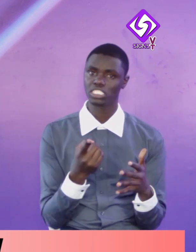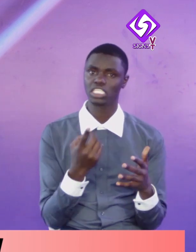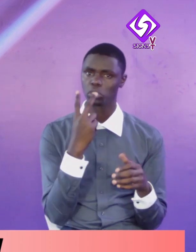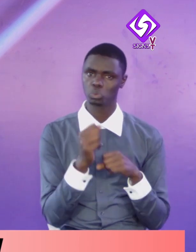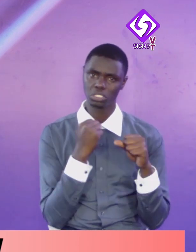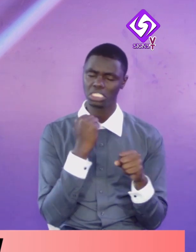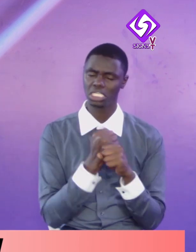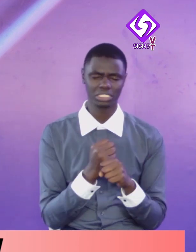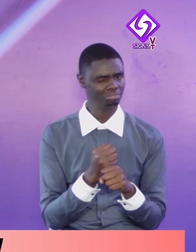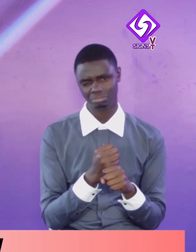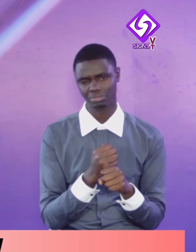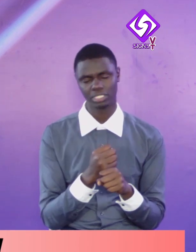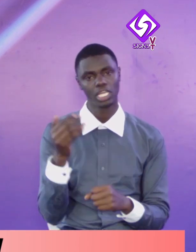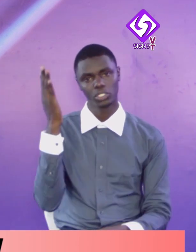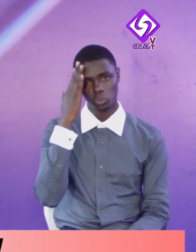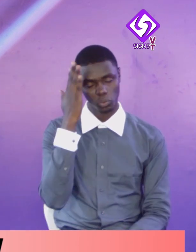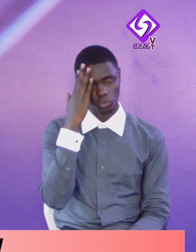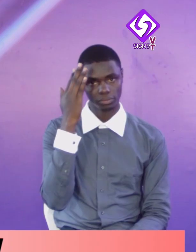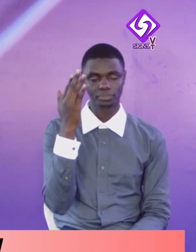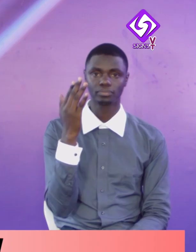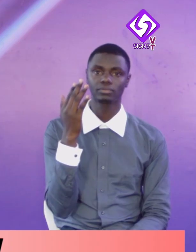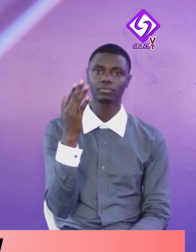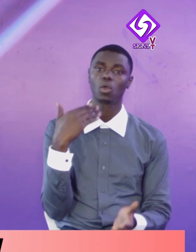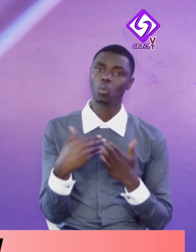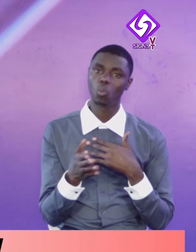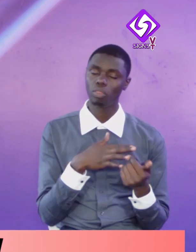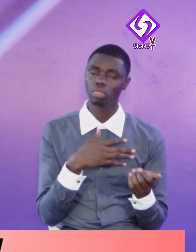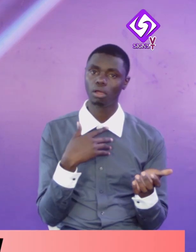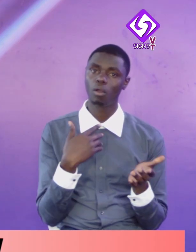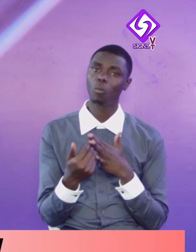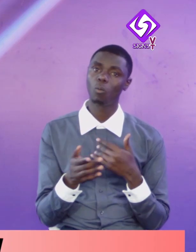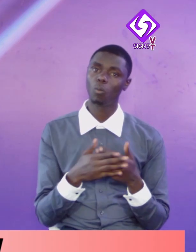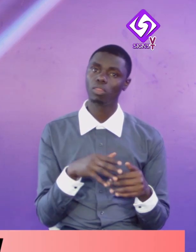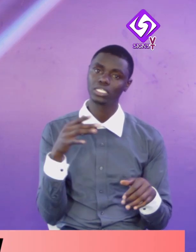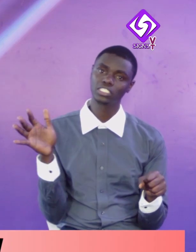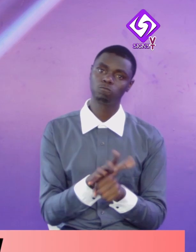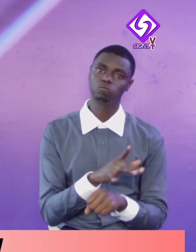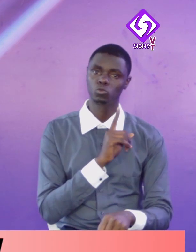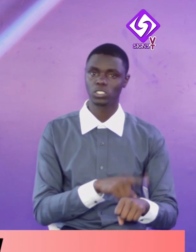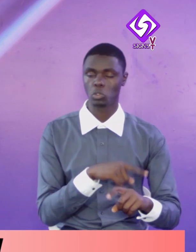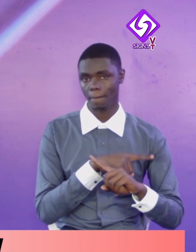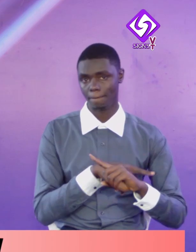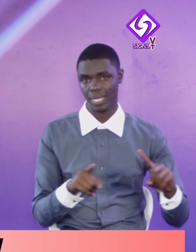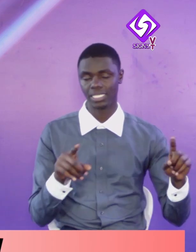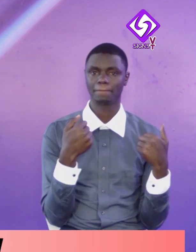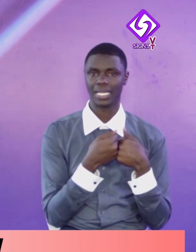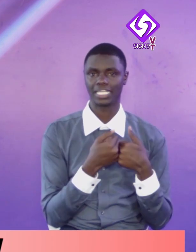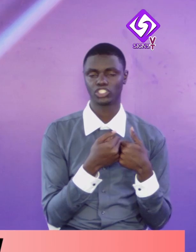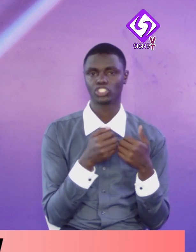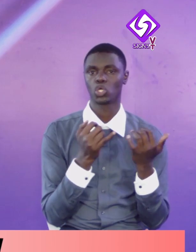years, take time. but It will take time. Mololo. Even if it's the entire season, but it will take